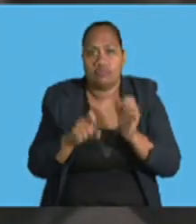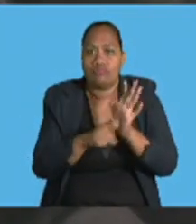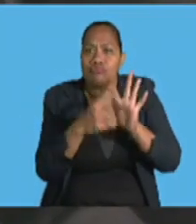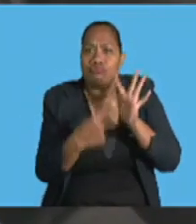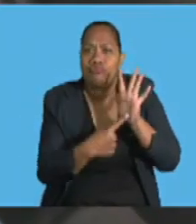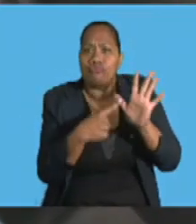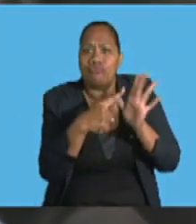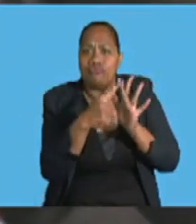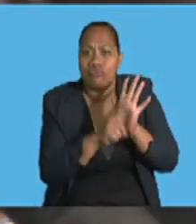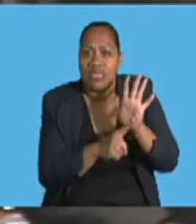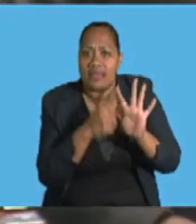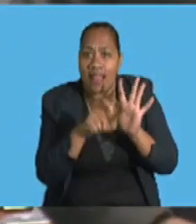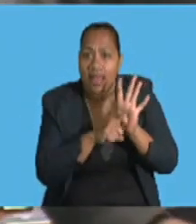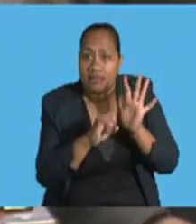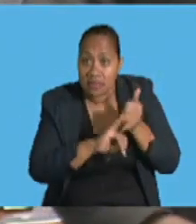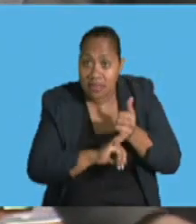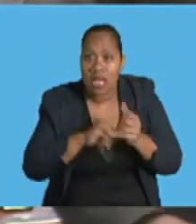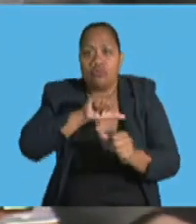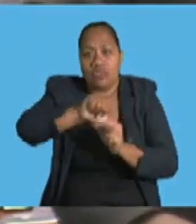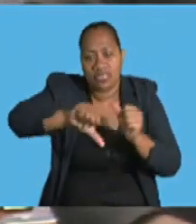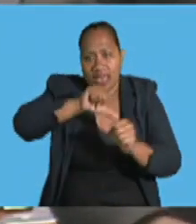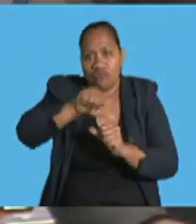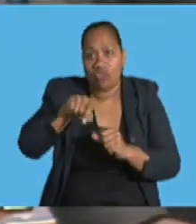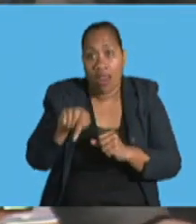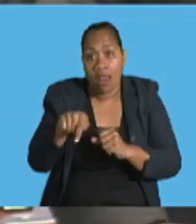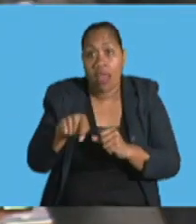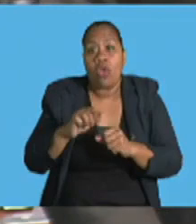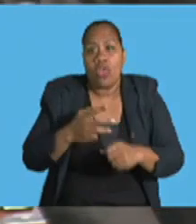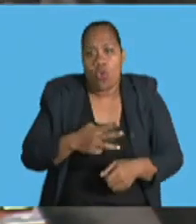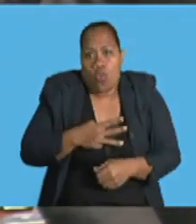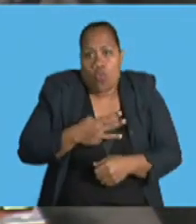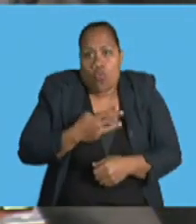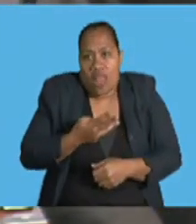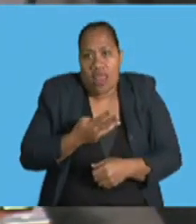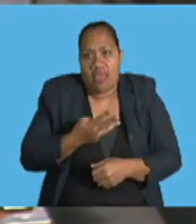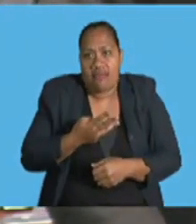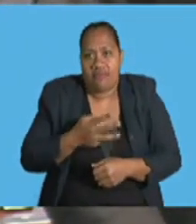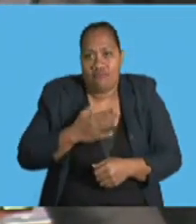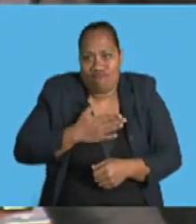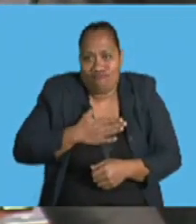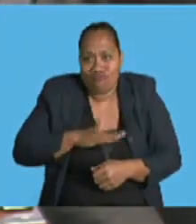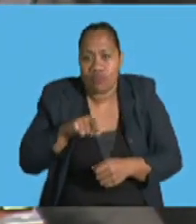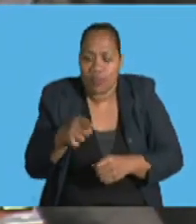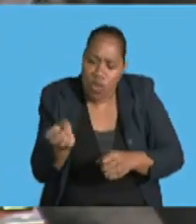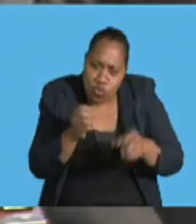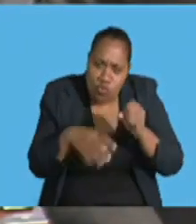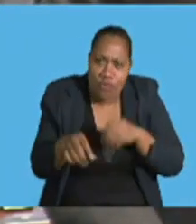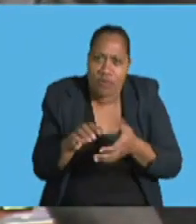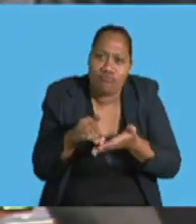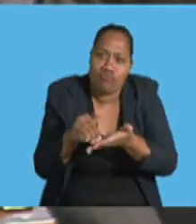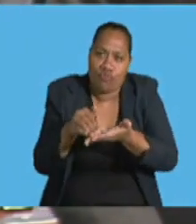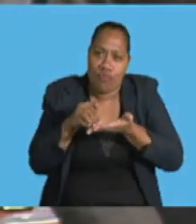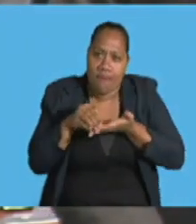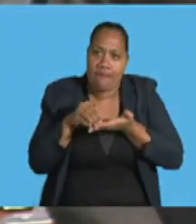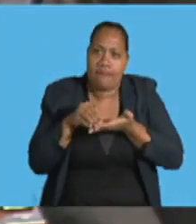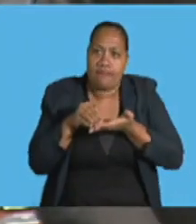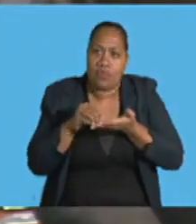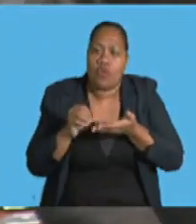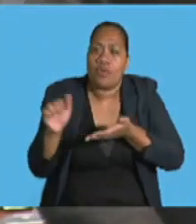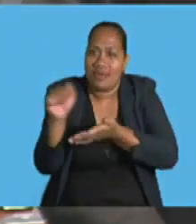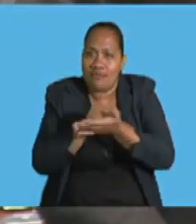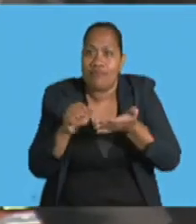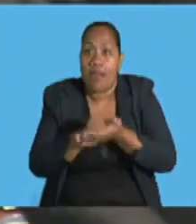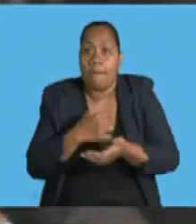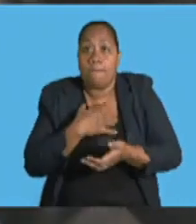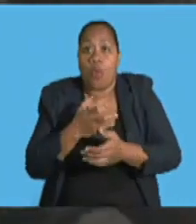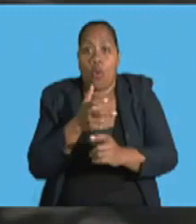Association's public declaration in that they are willing to contribute financially to the purchase of more security